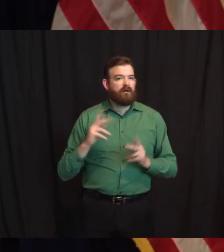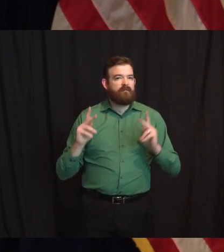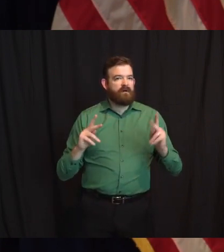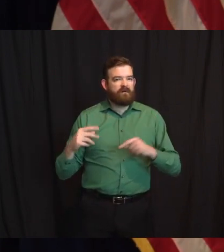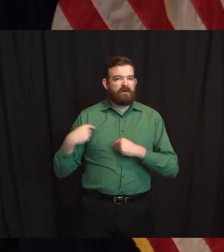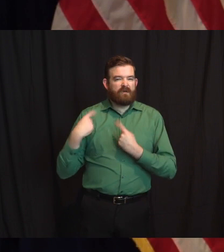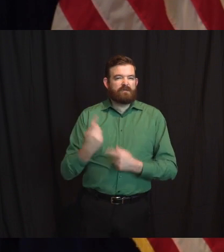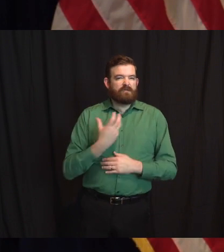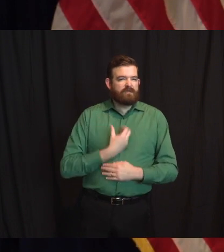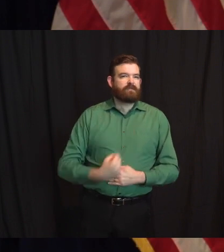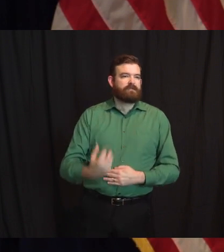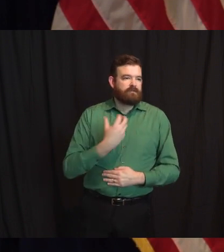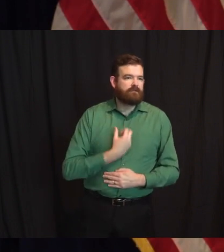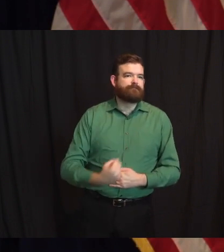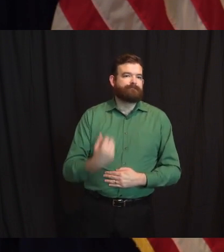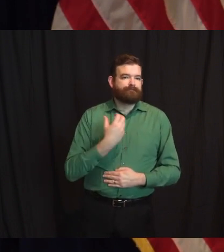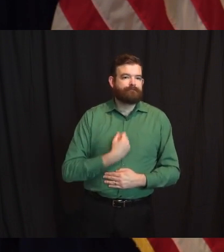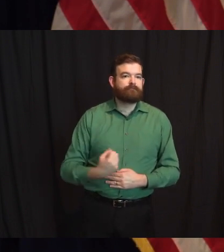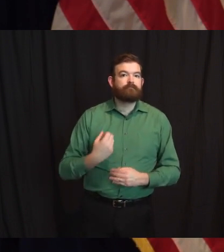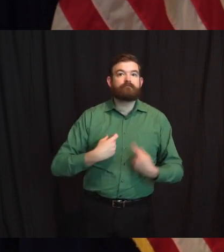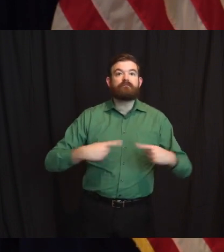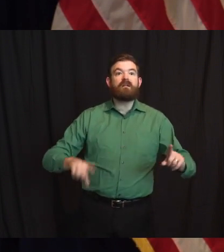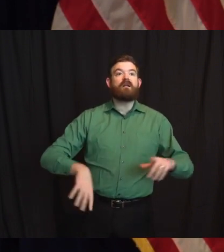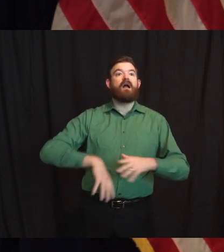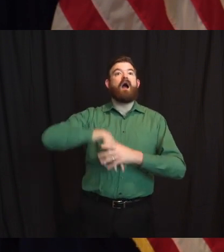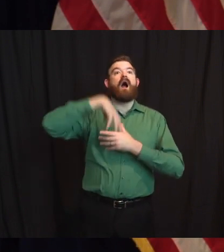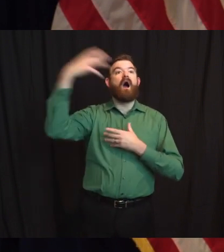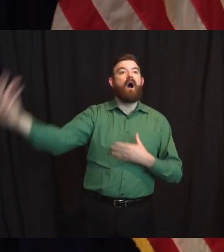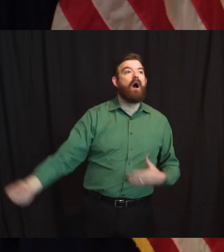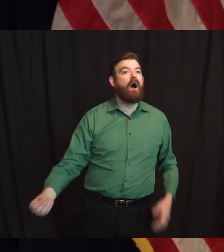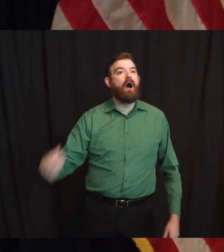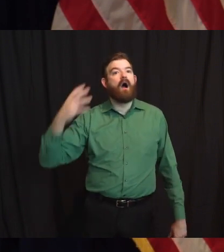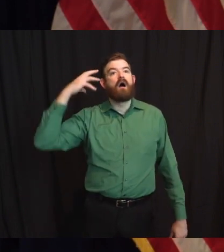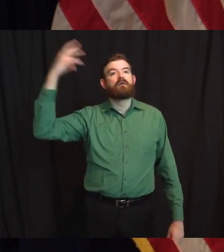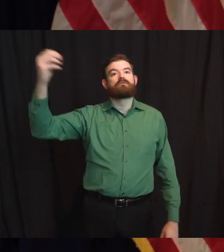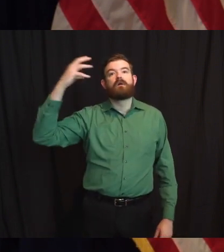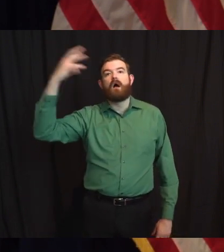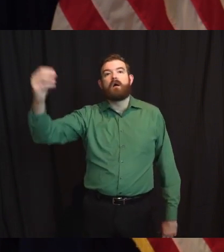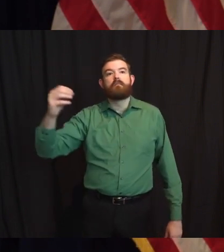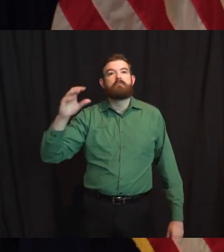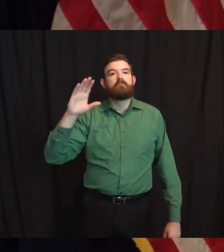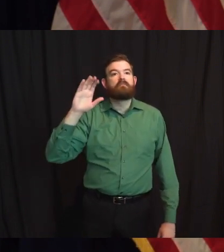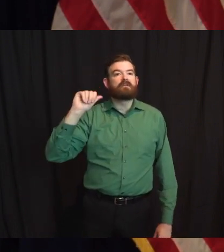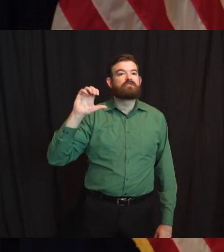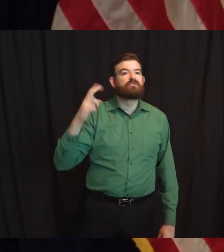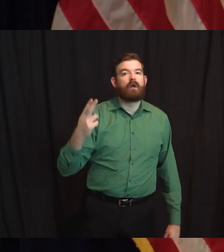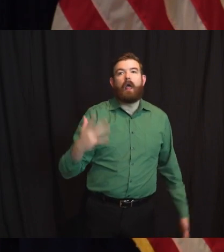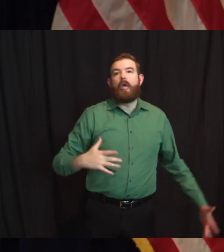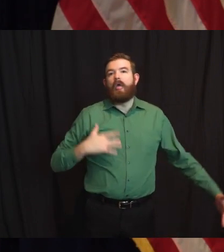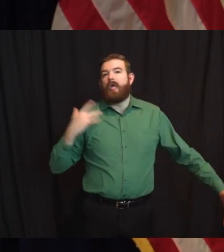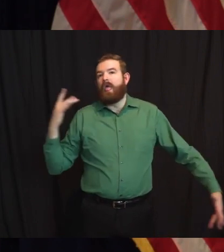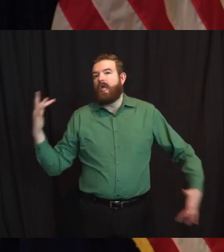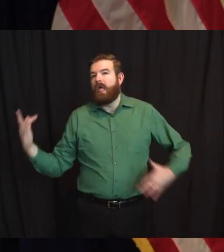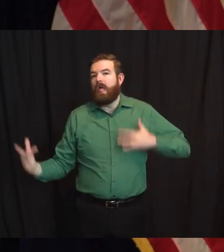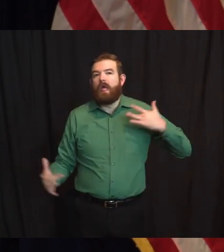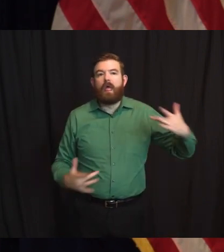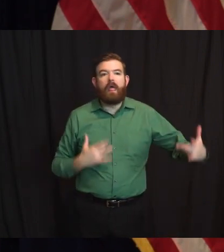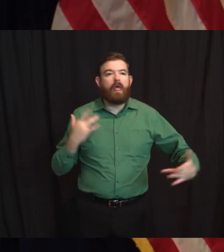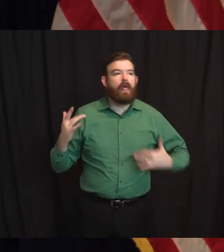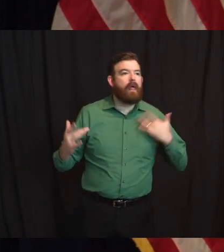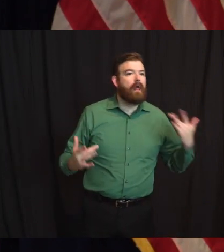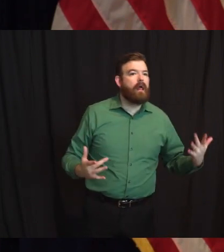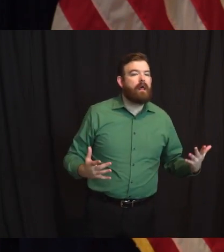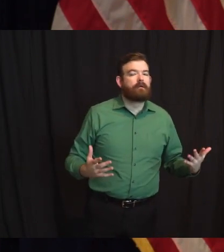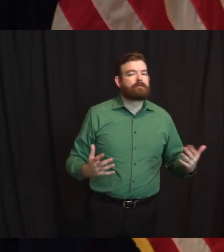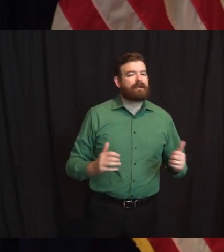beach, to get outside, and they recognize that, and we recognize that. So we had conversations about how do you do this